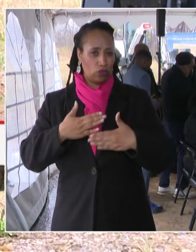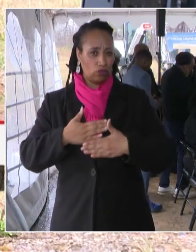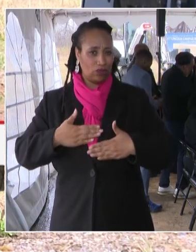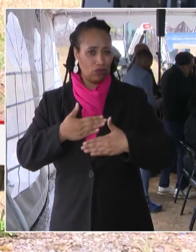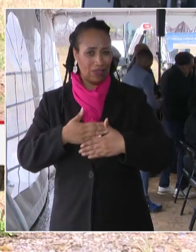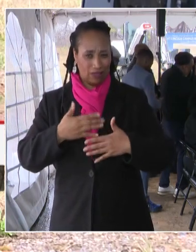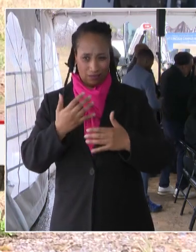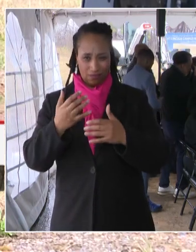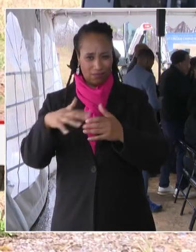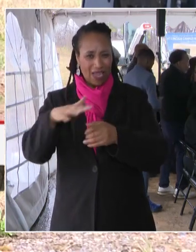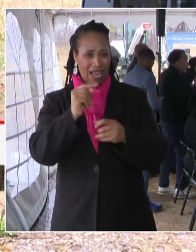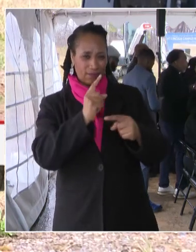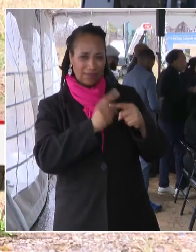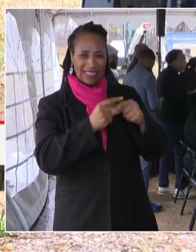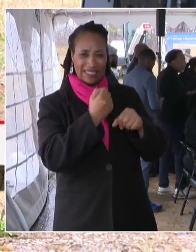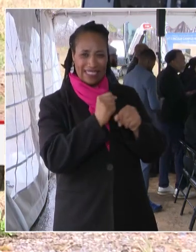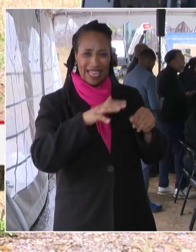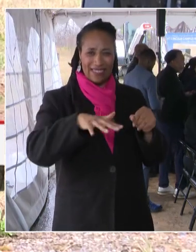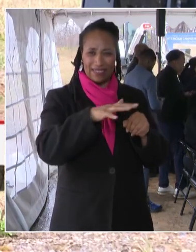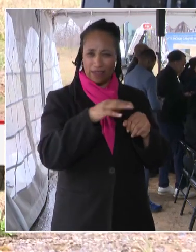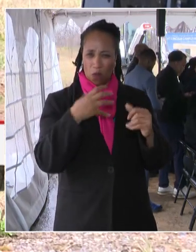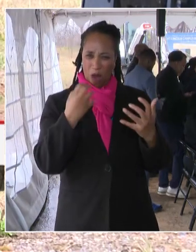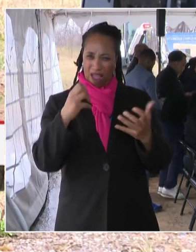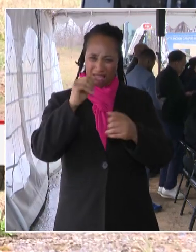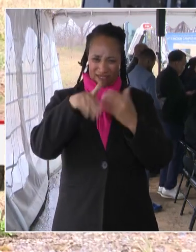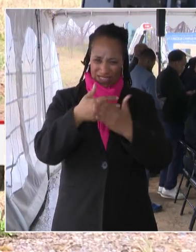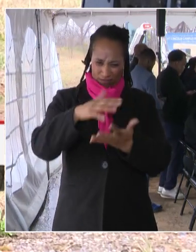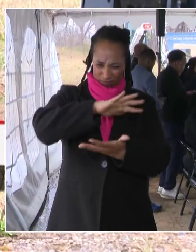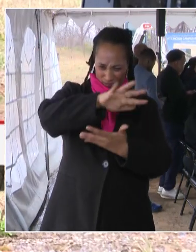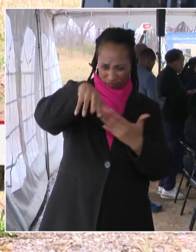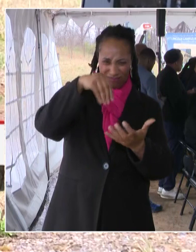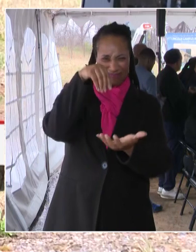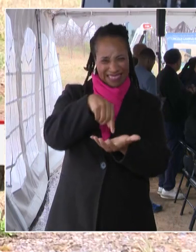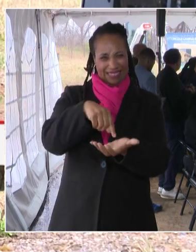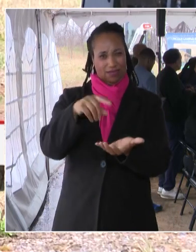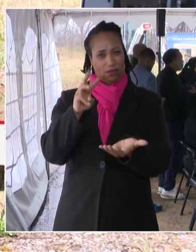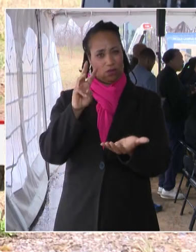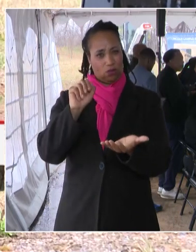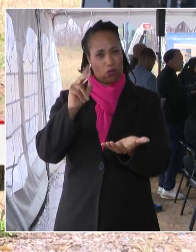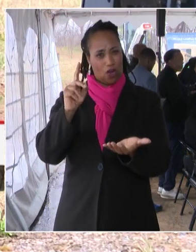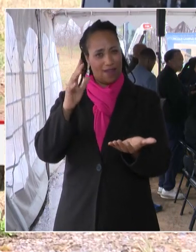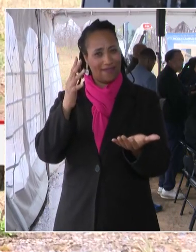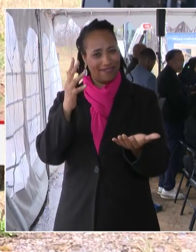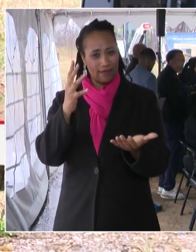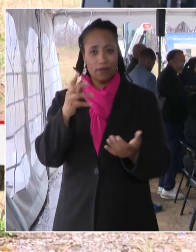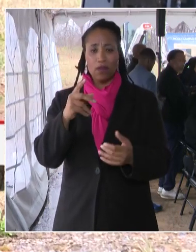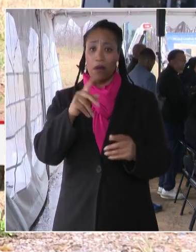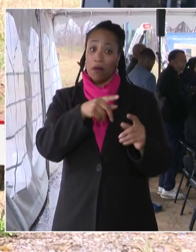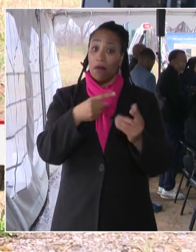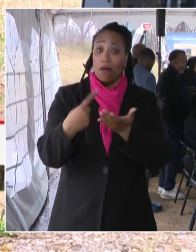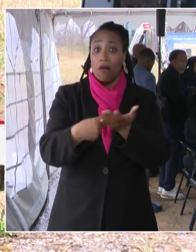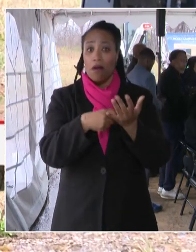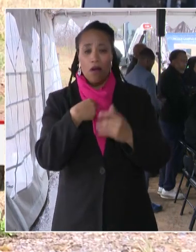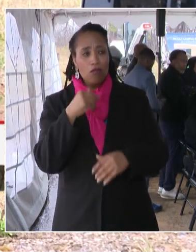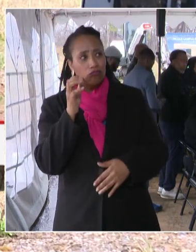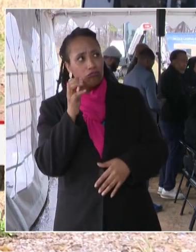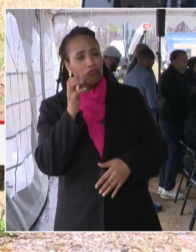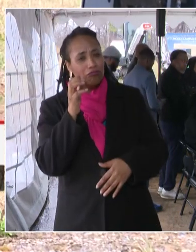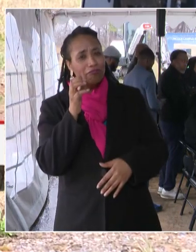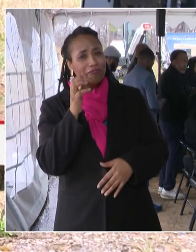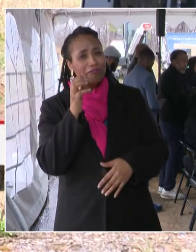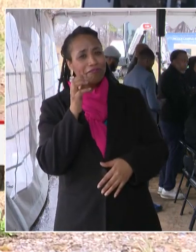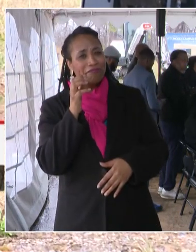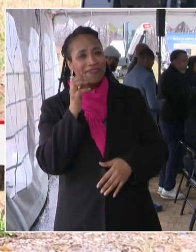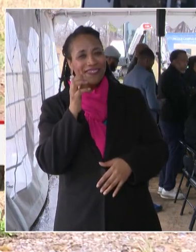people wanted for this neighborhood. And now I stand here and we're almost there. So we tore down